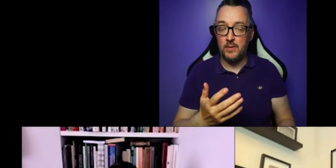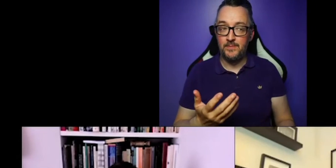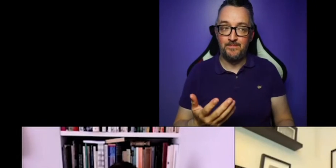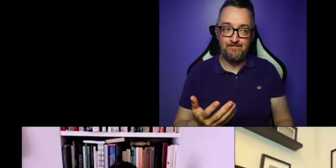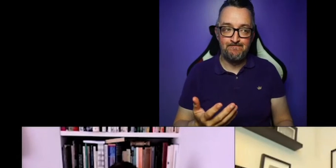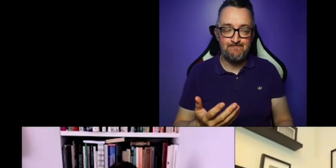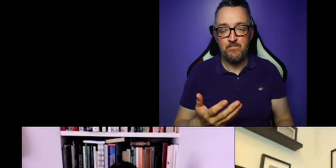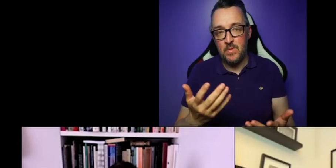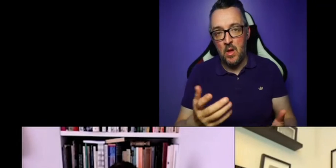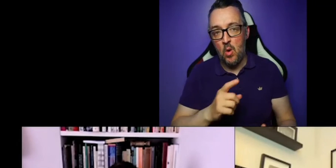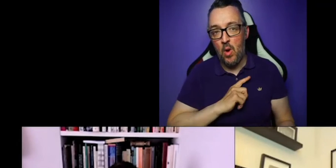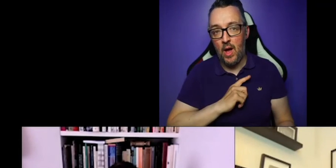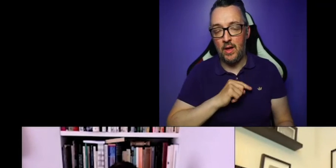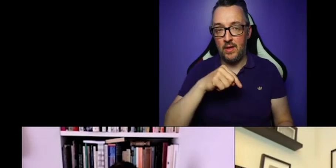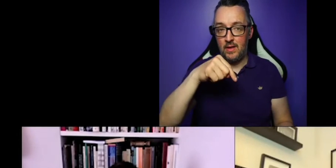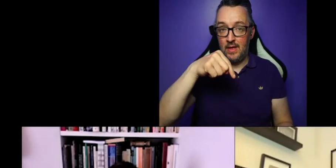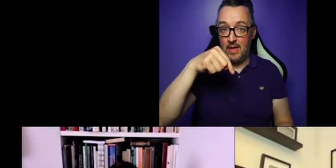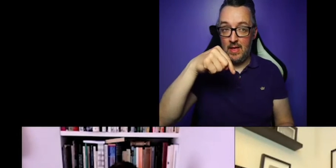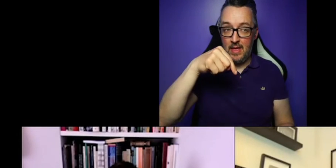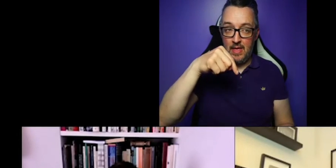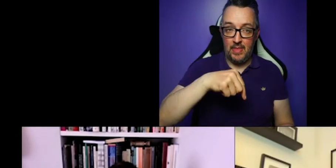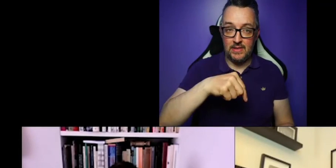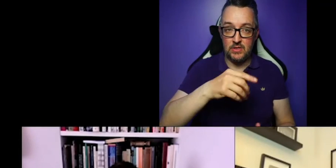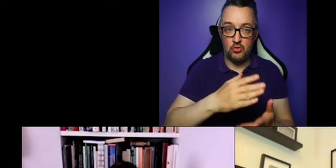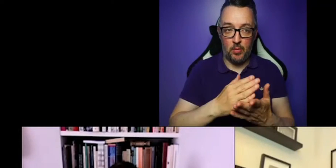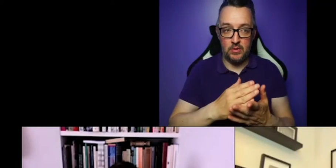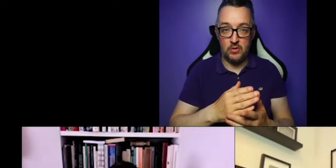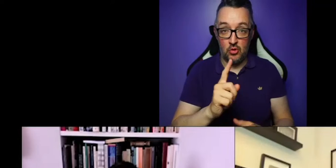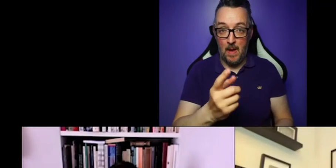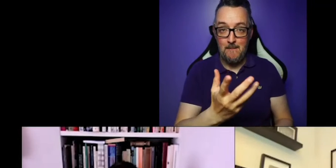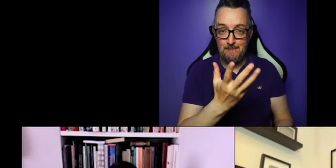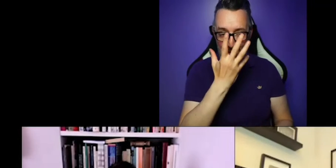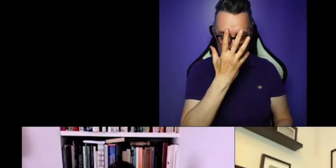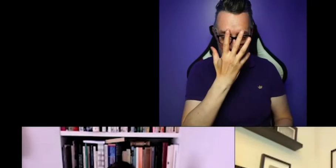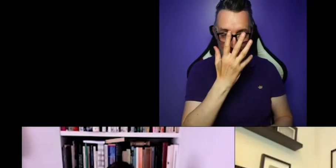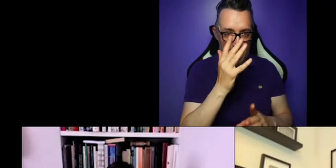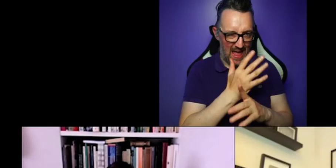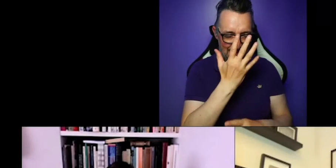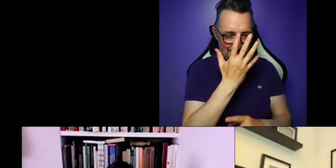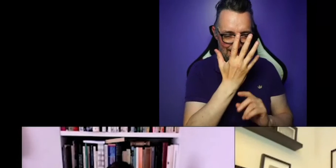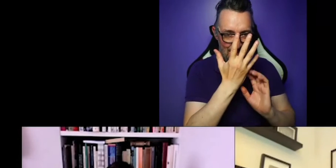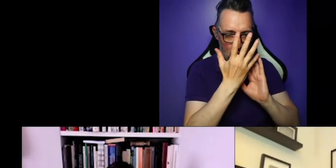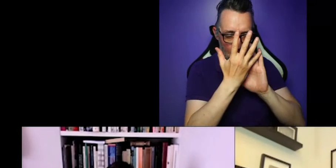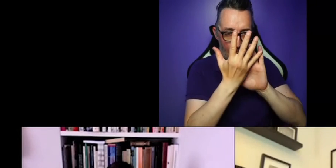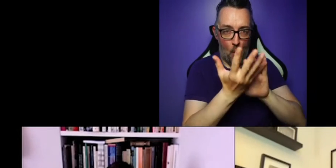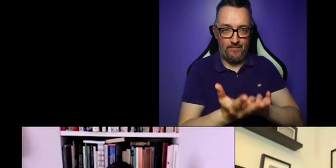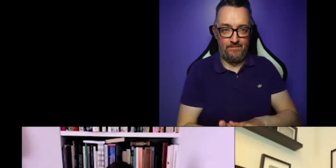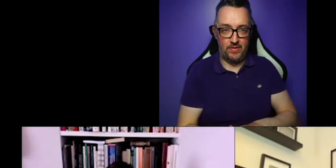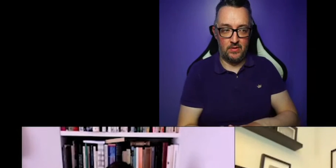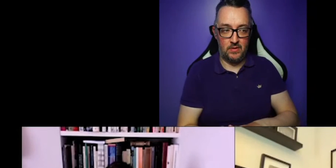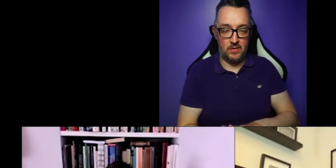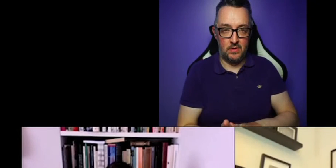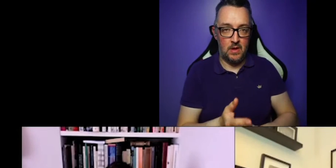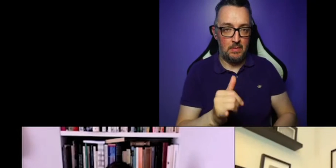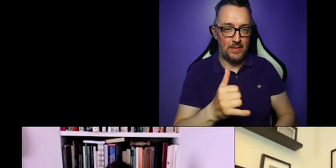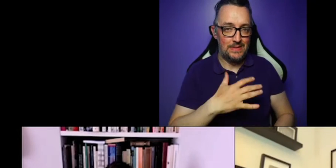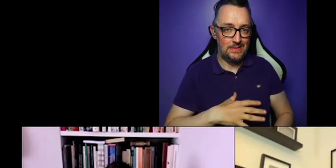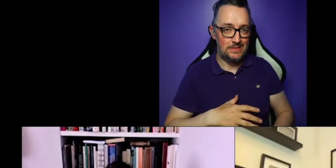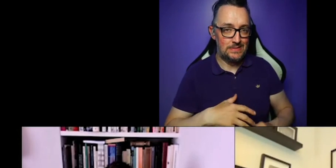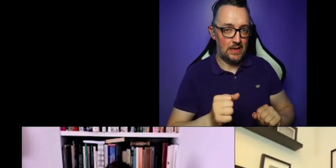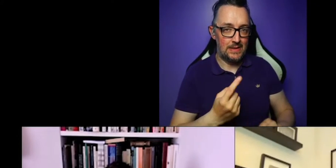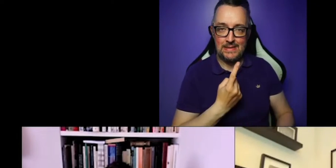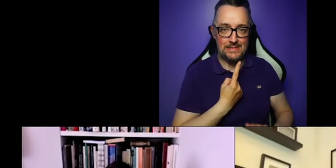There's a very good chance that, because this is about unmasking and trying to be genuine, that you may need to start with